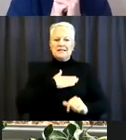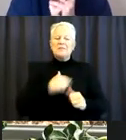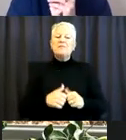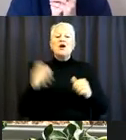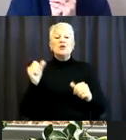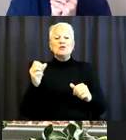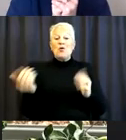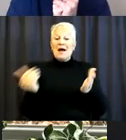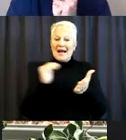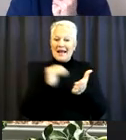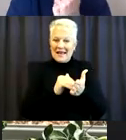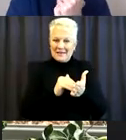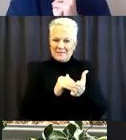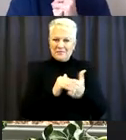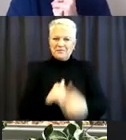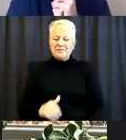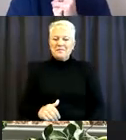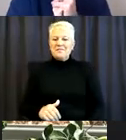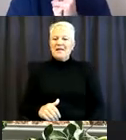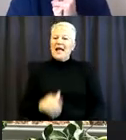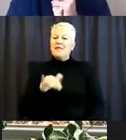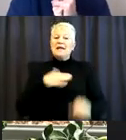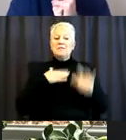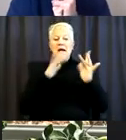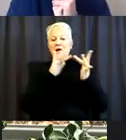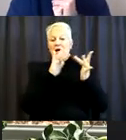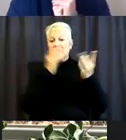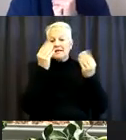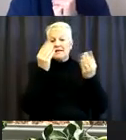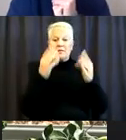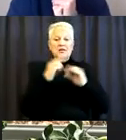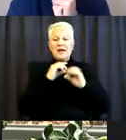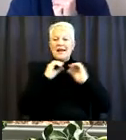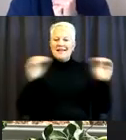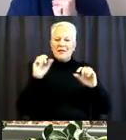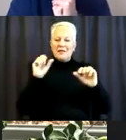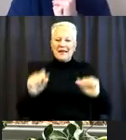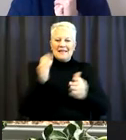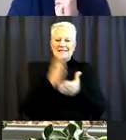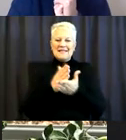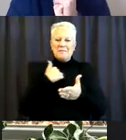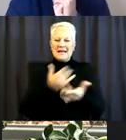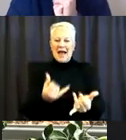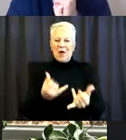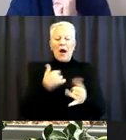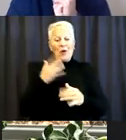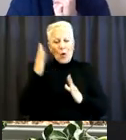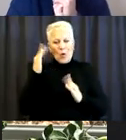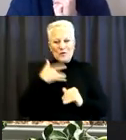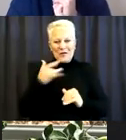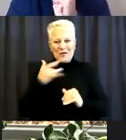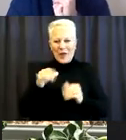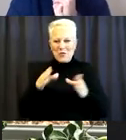So again, here's my contact information. Nothing can stop me now. I hope you feel that way. It's